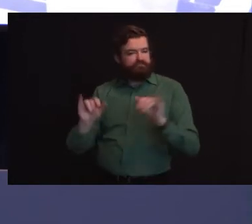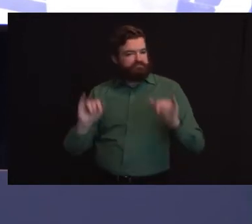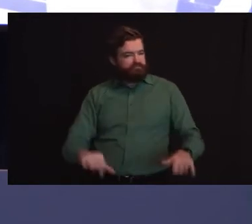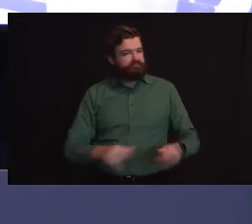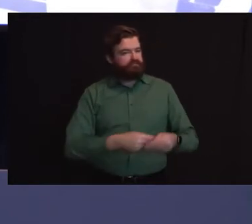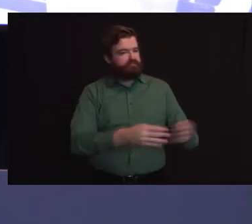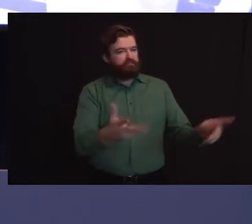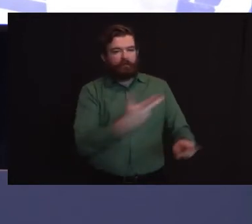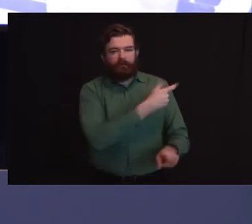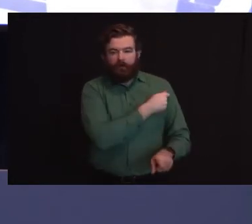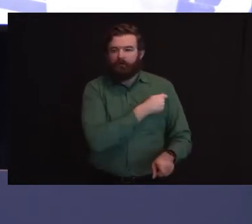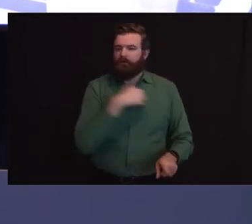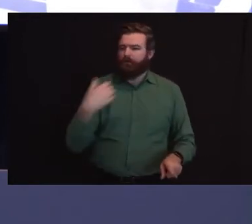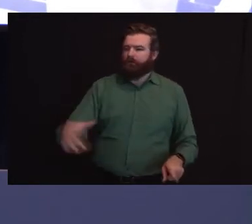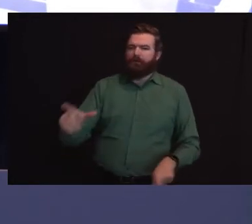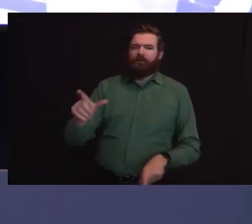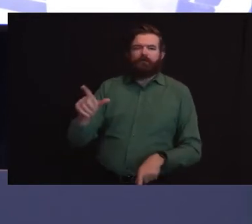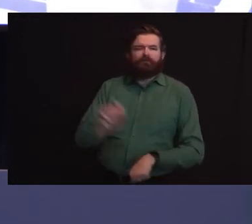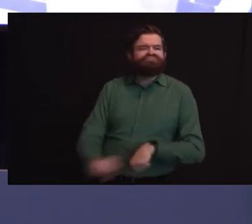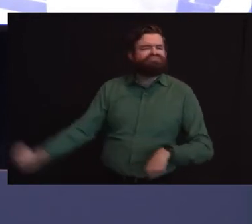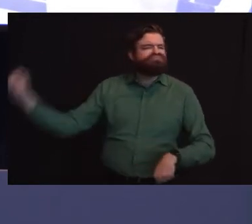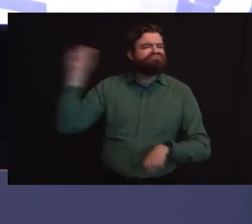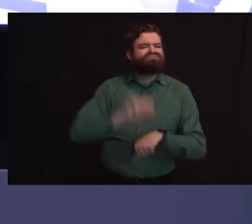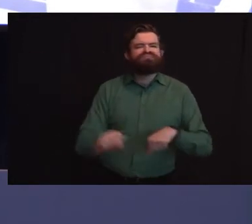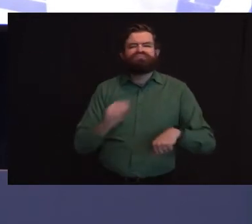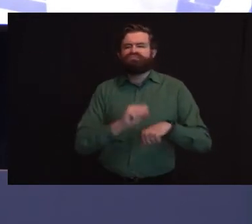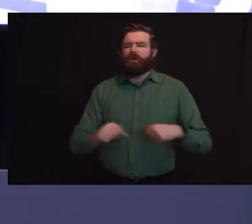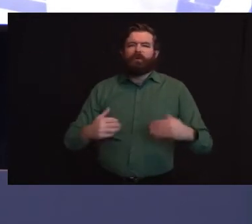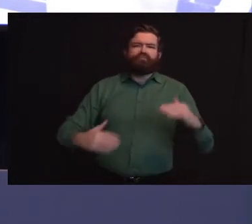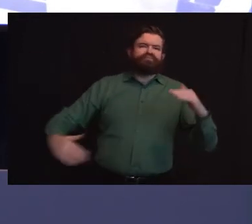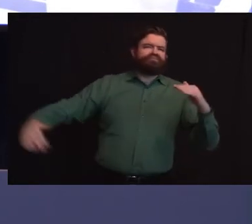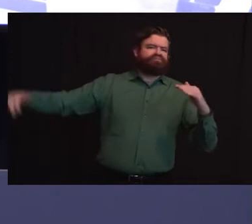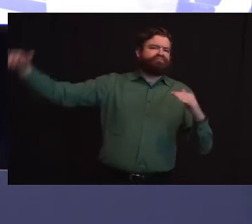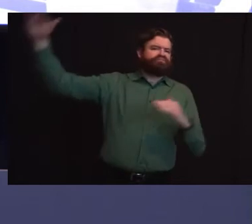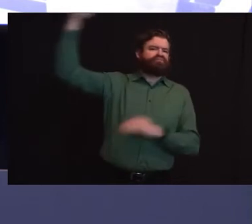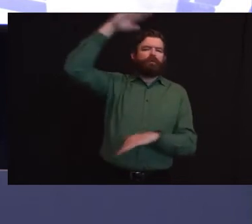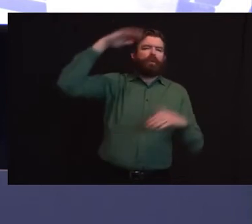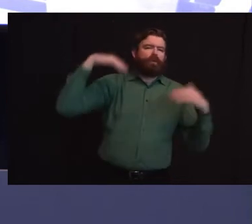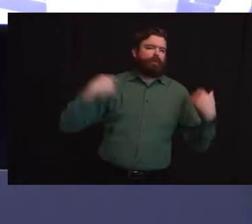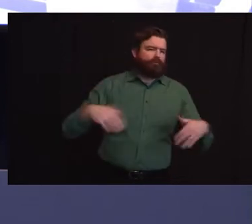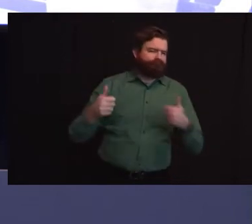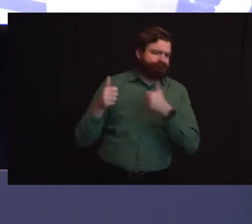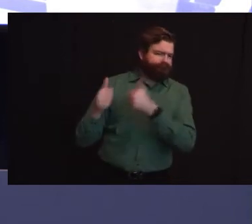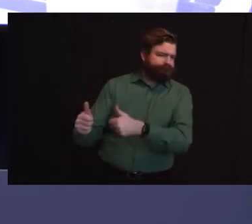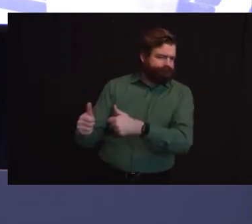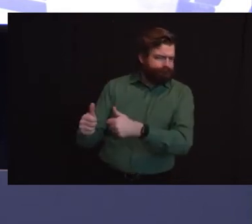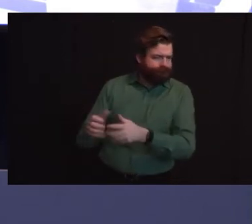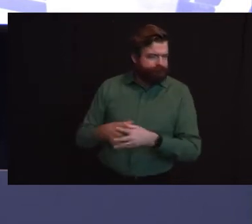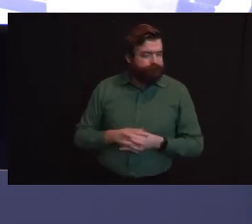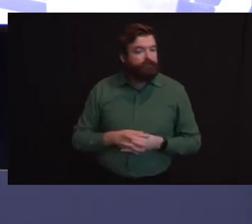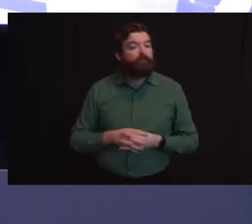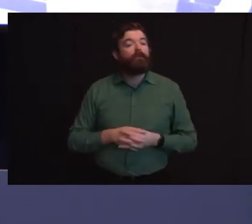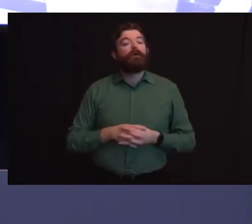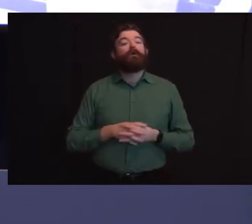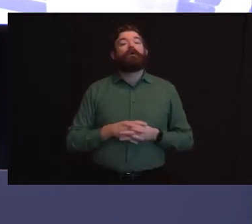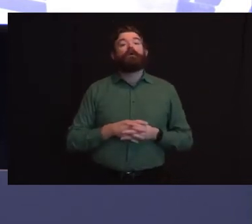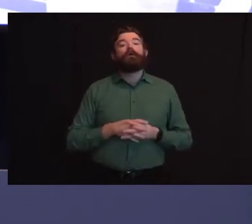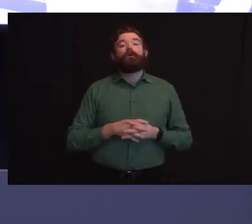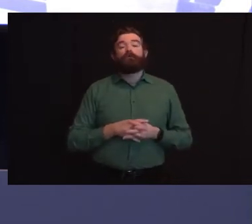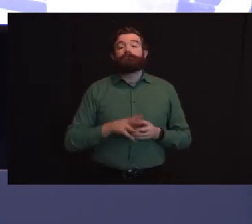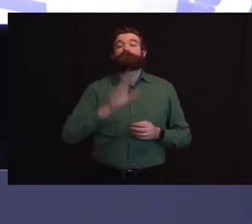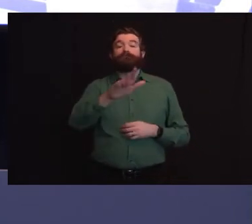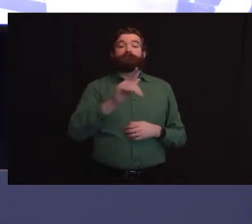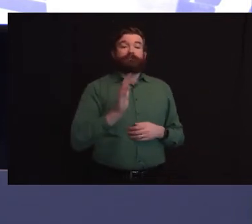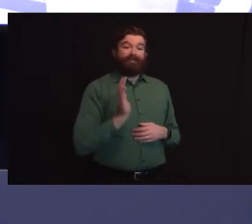to serve people. For those who received their vaccination dose through an appointment you made via our information hub